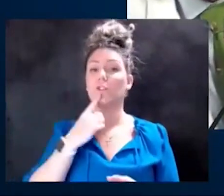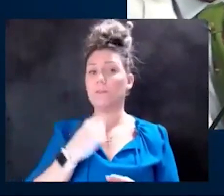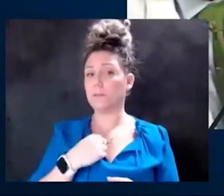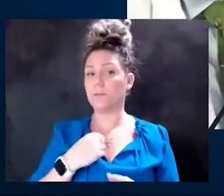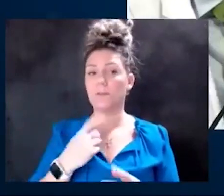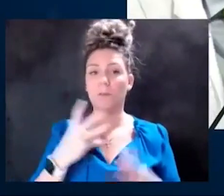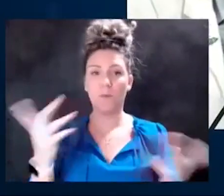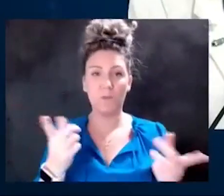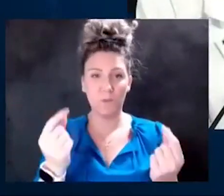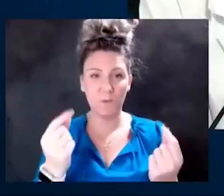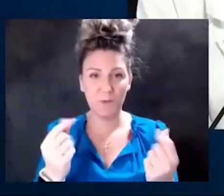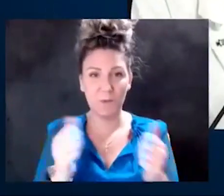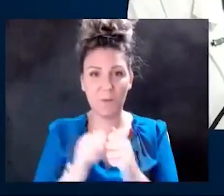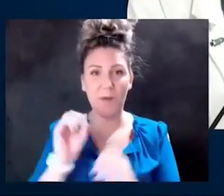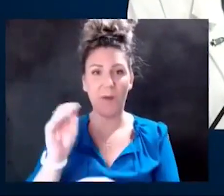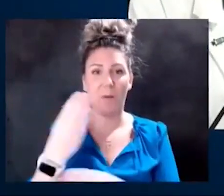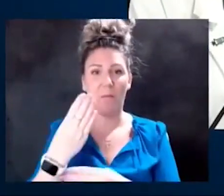House.